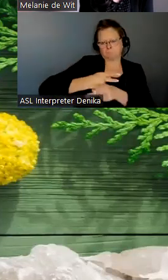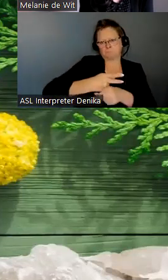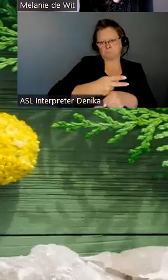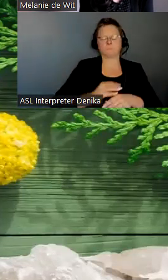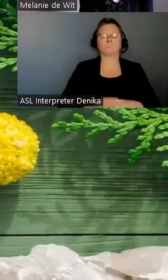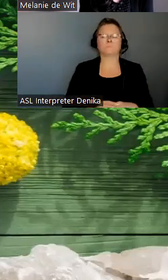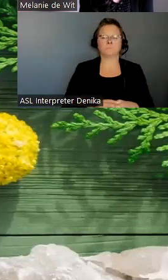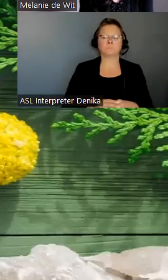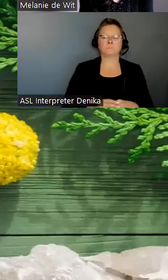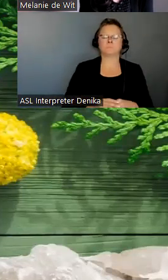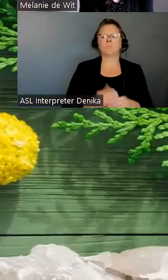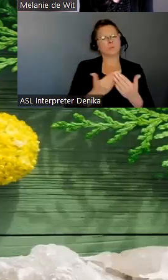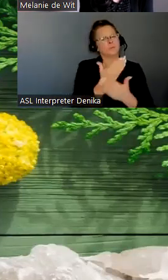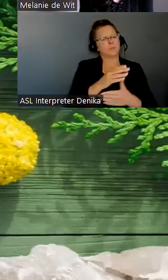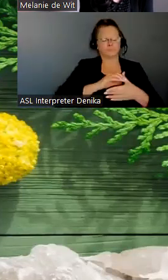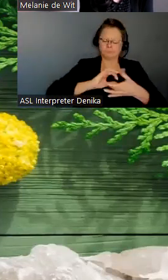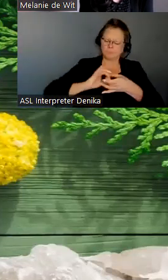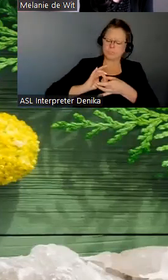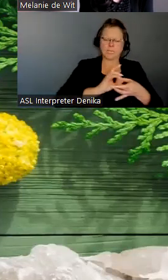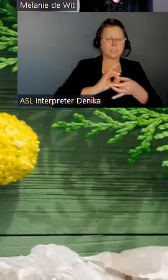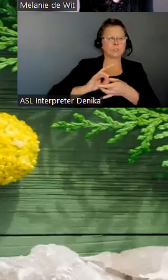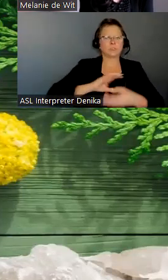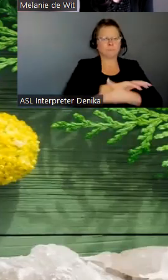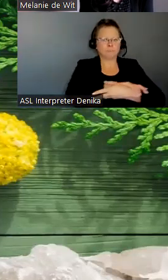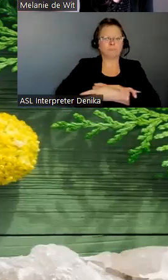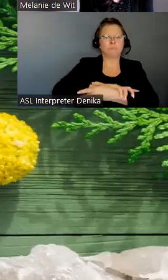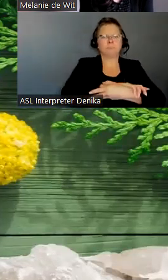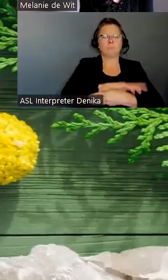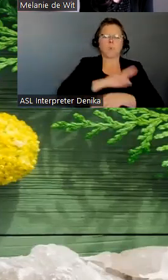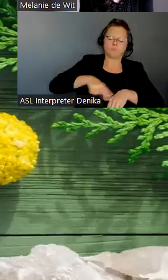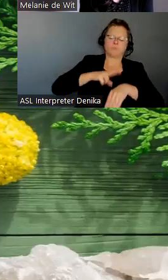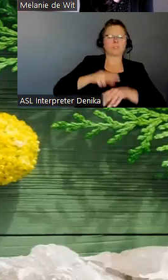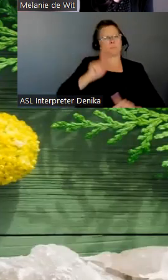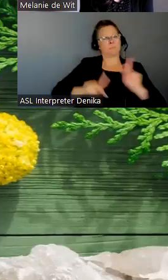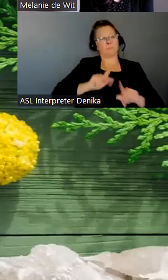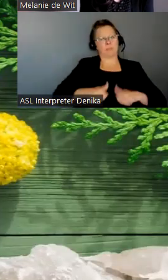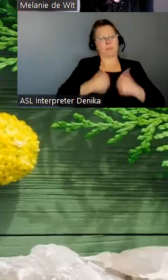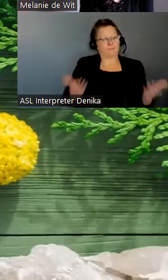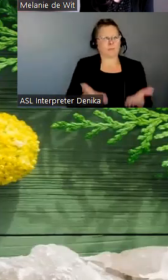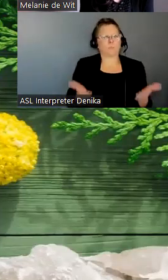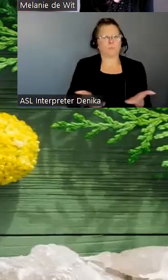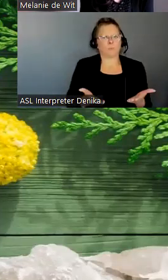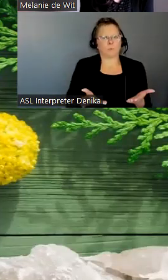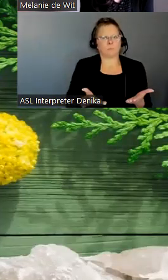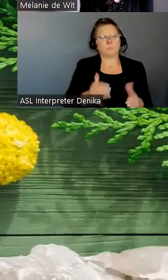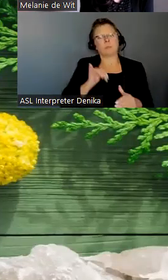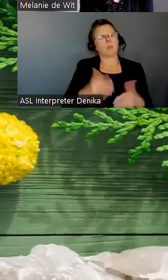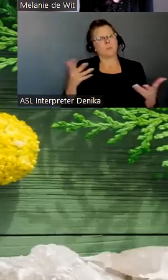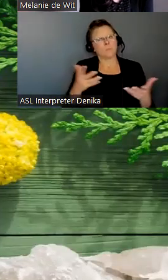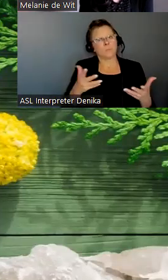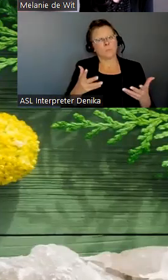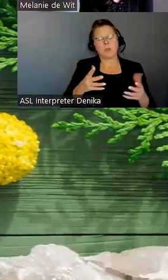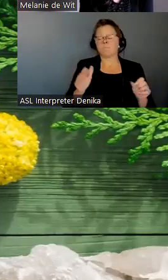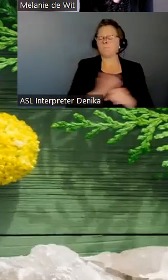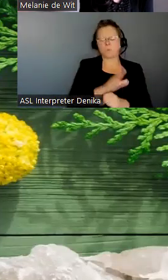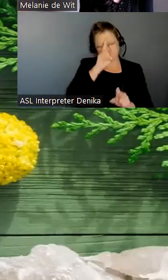We seek a new relationship with the original peoples of this land, one that is based in honor and